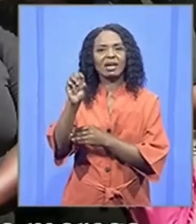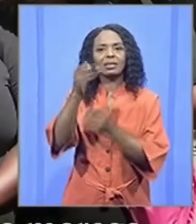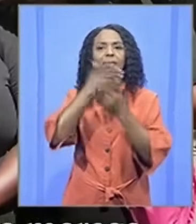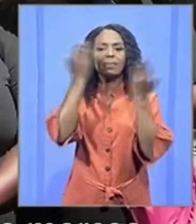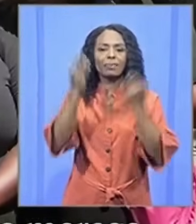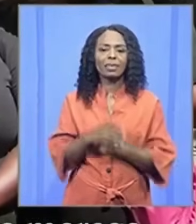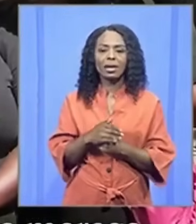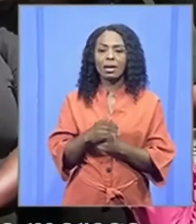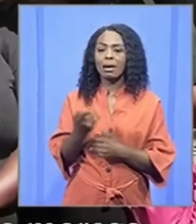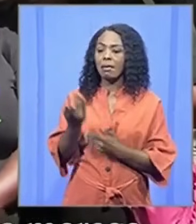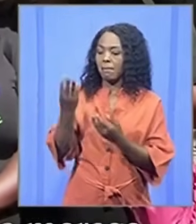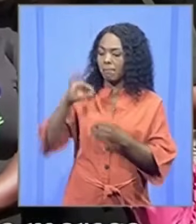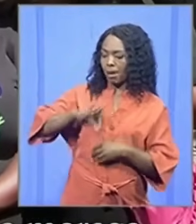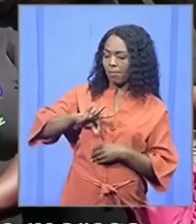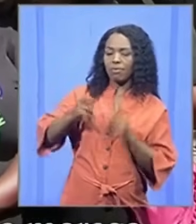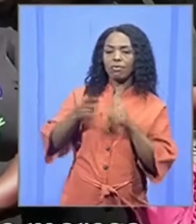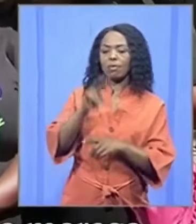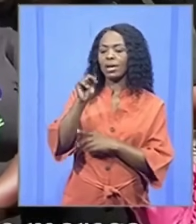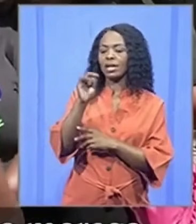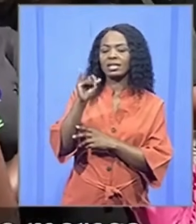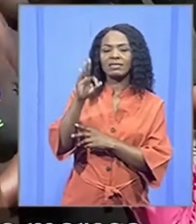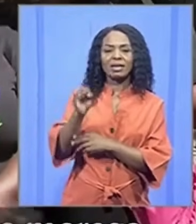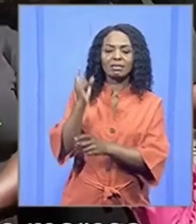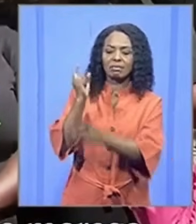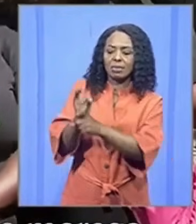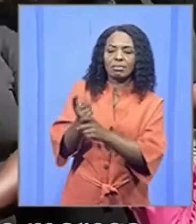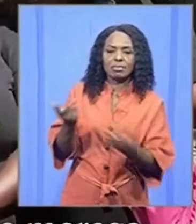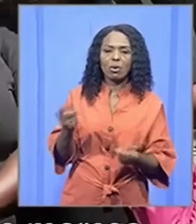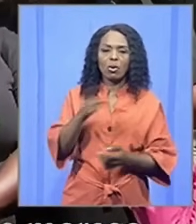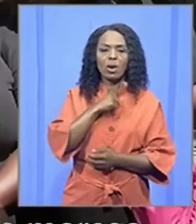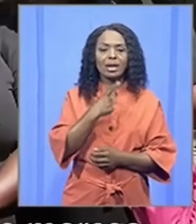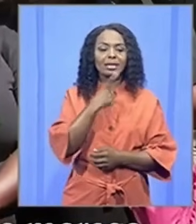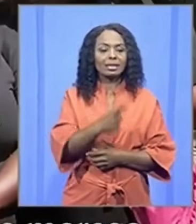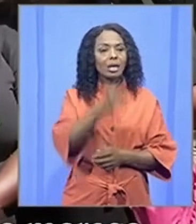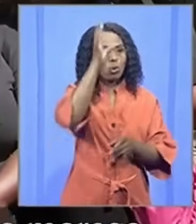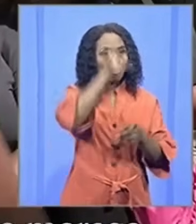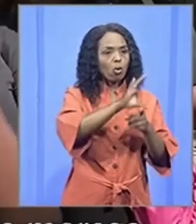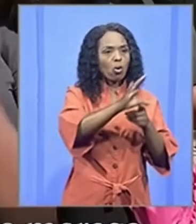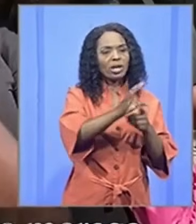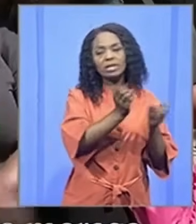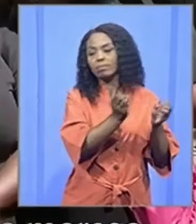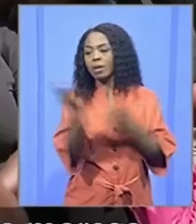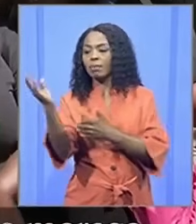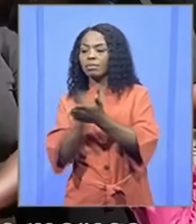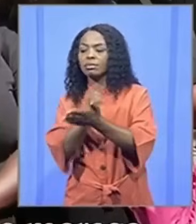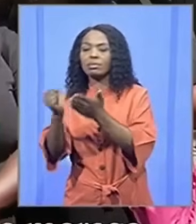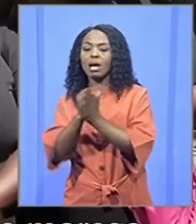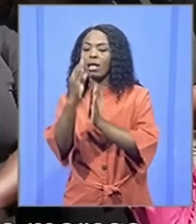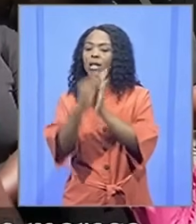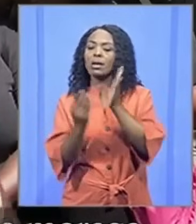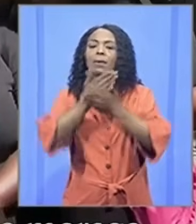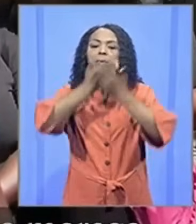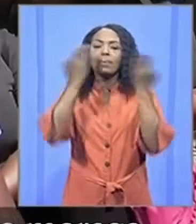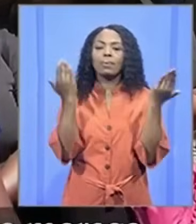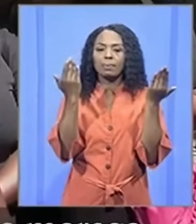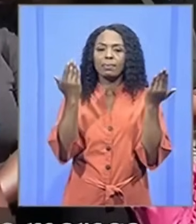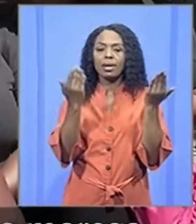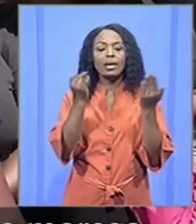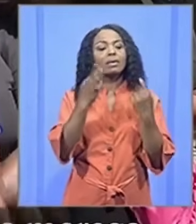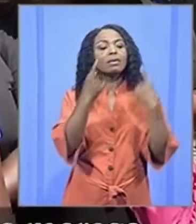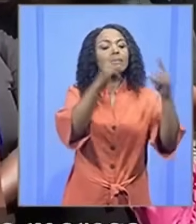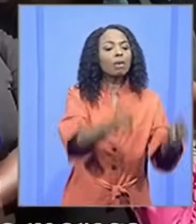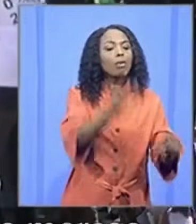tsa ho NSFAS hobane NSFAS e re skolo ha sa romela registration data ya rona ho bona. Ha re ya skolo se re ba